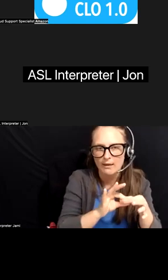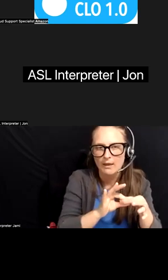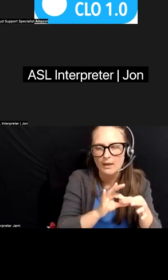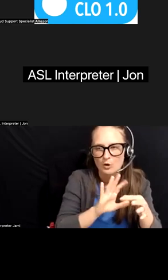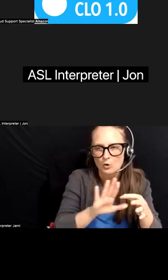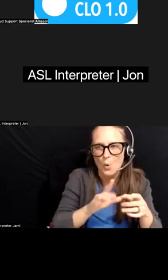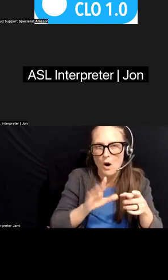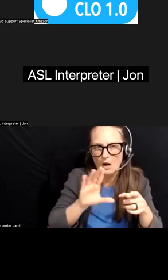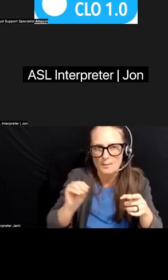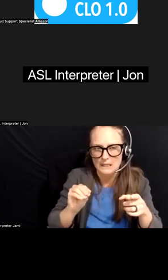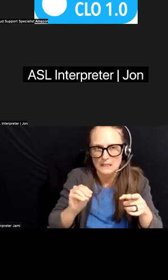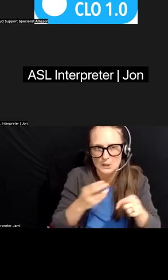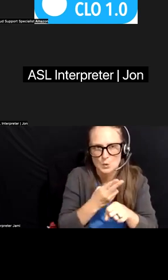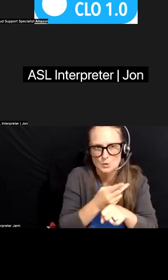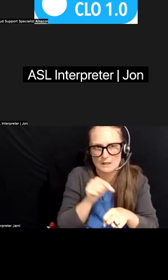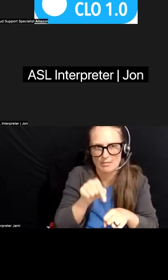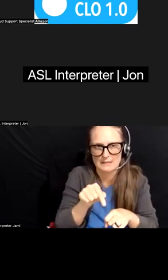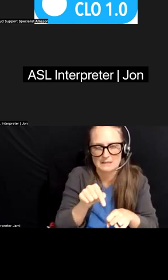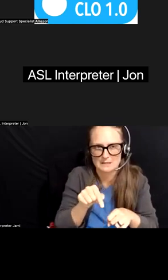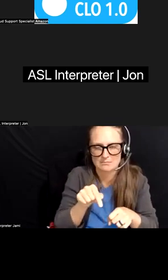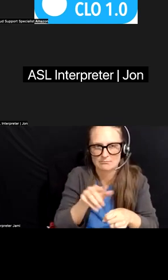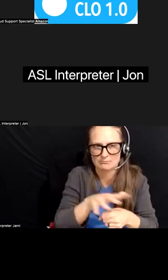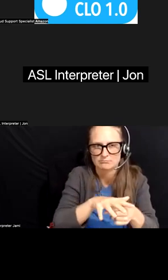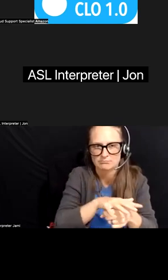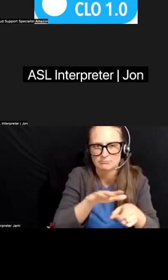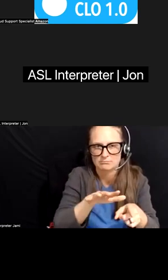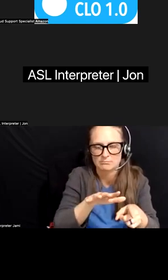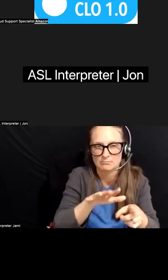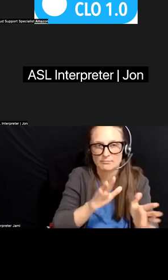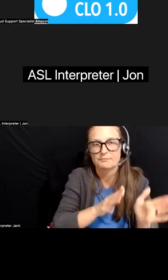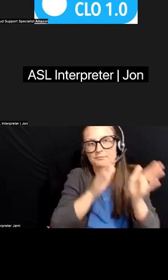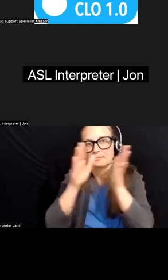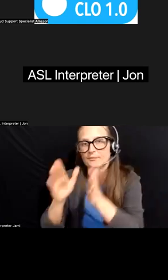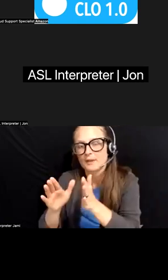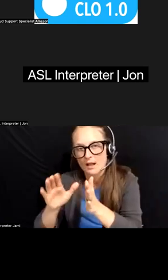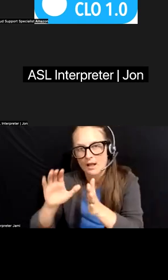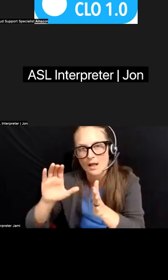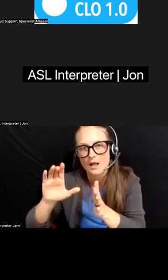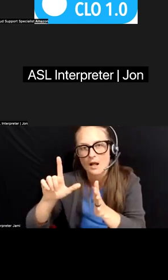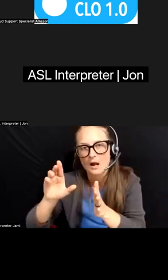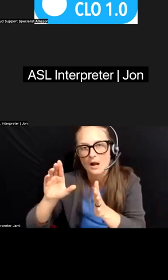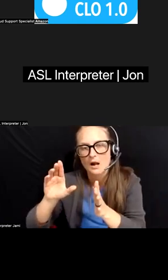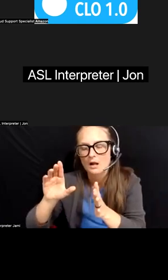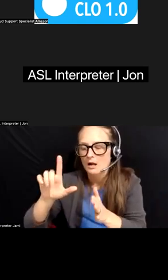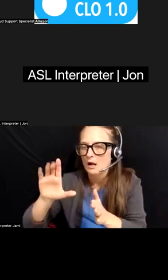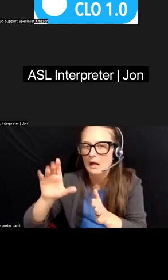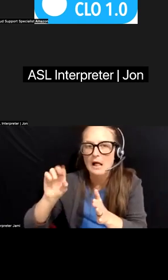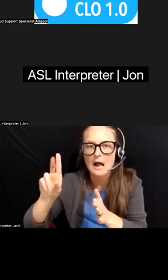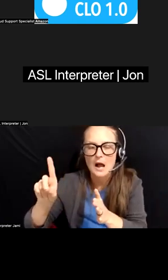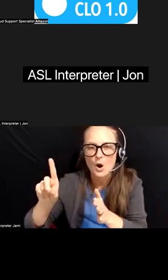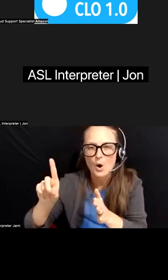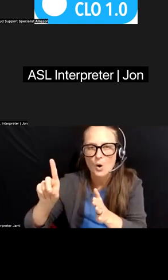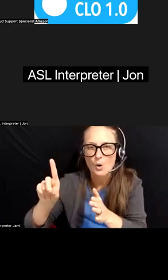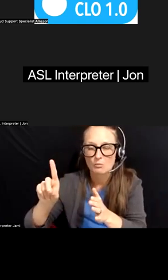this physical location. The cloud version is going to be, we're not going to build